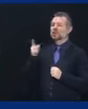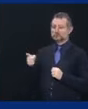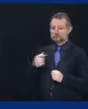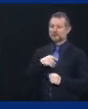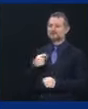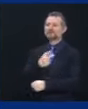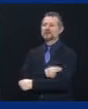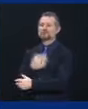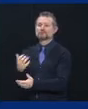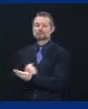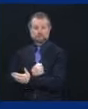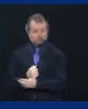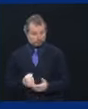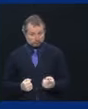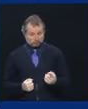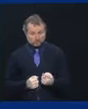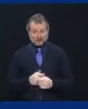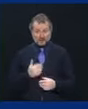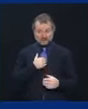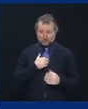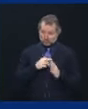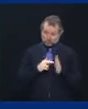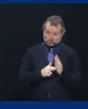Yeah, I don't believe so.